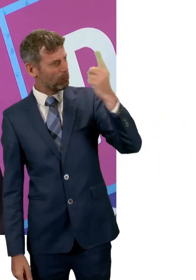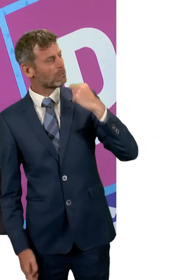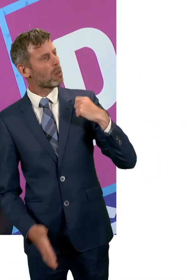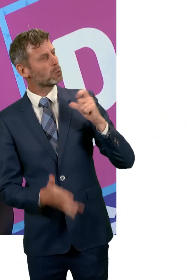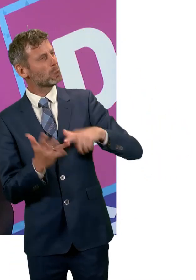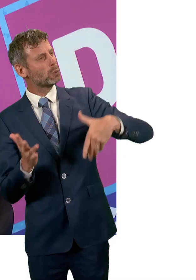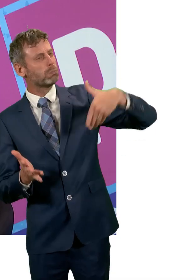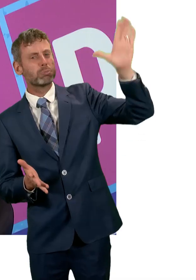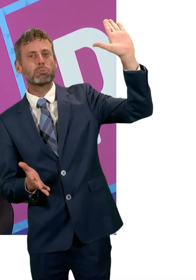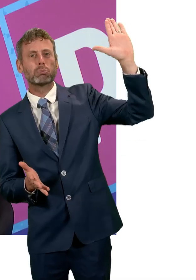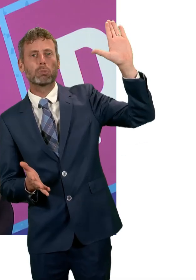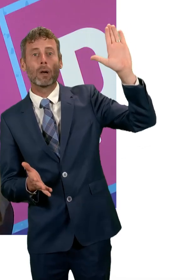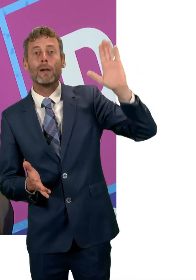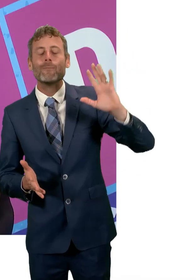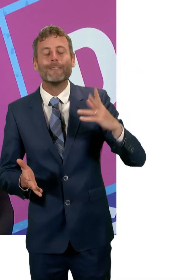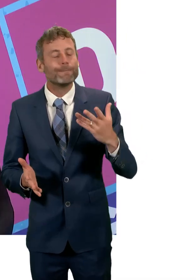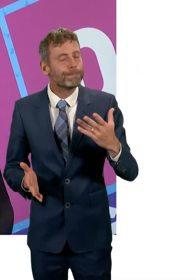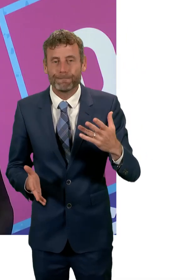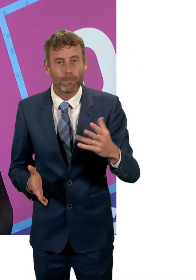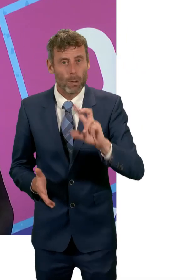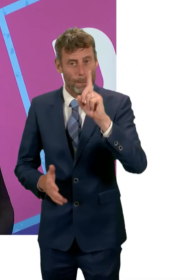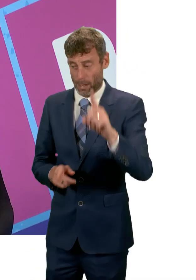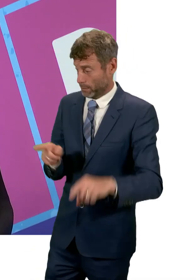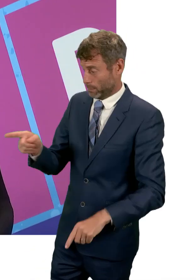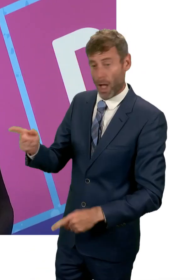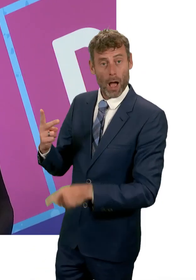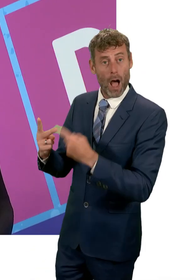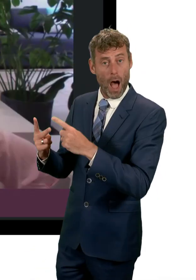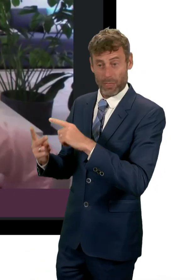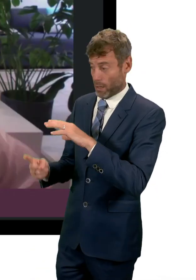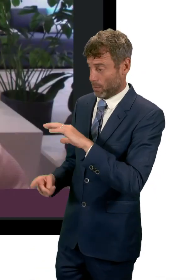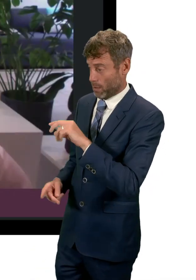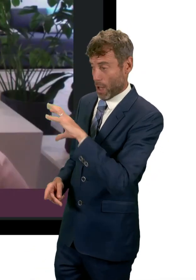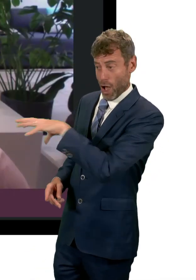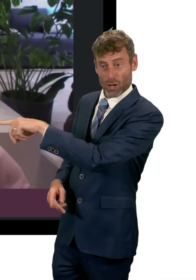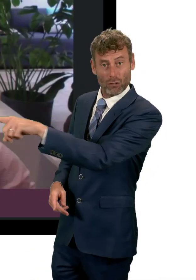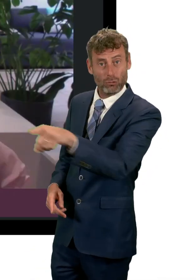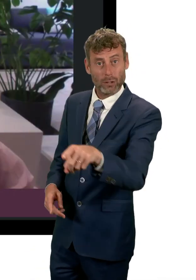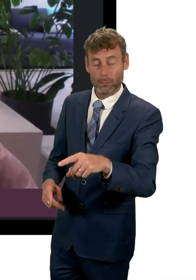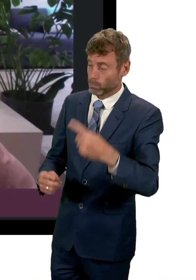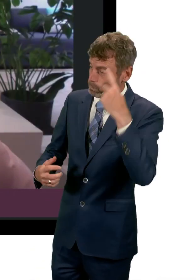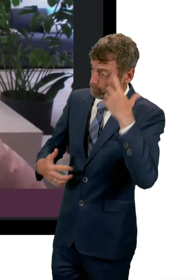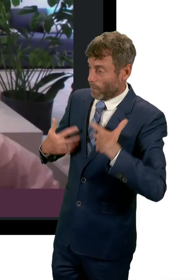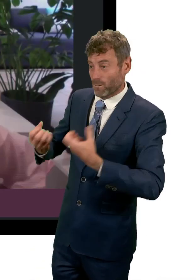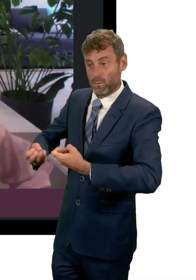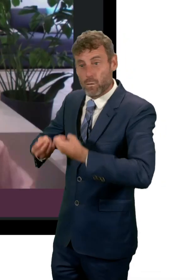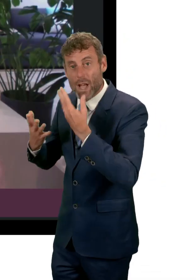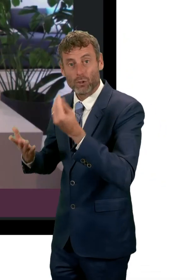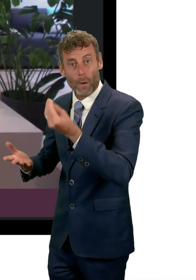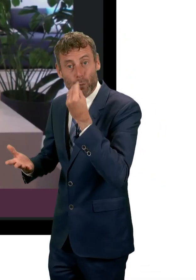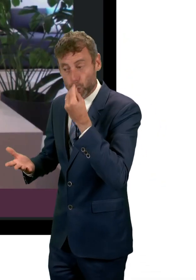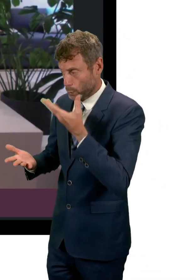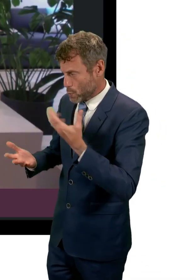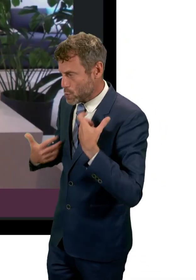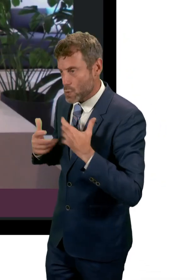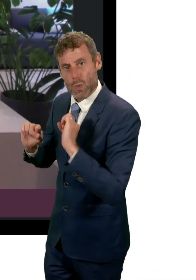as in different cultures and how they approach food as well. I mean, individual responsibility can only go so far, you know, in terms of